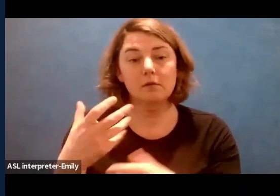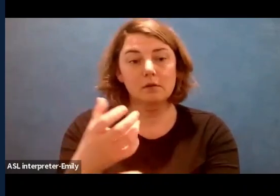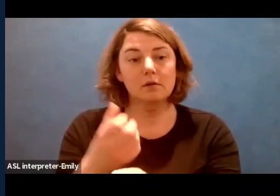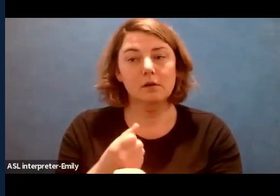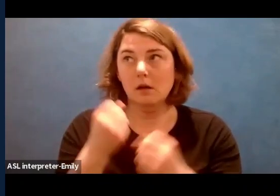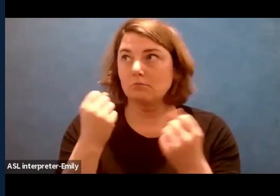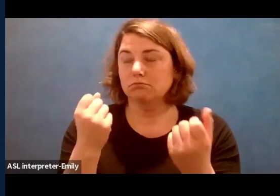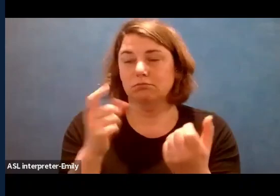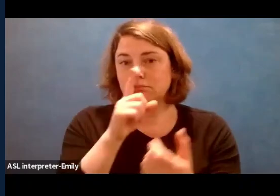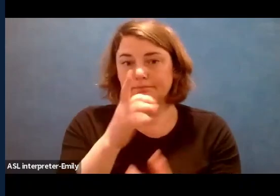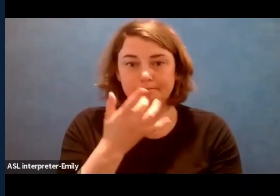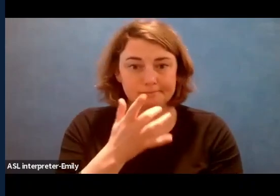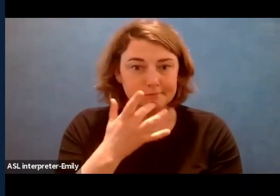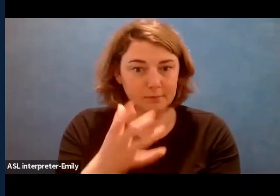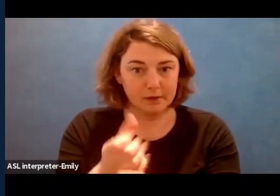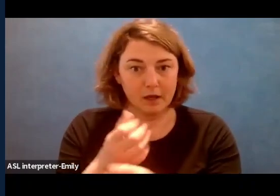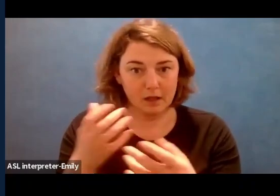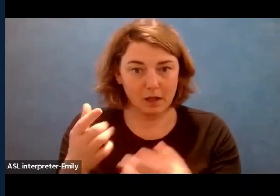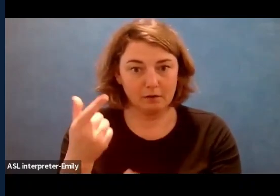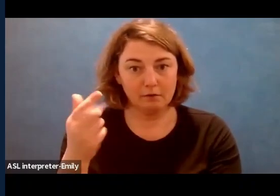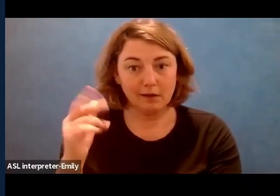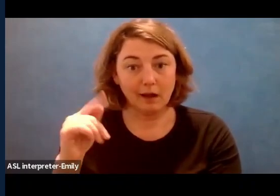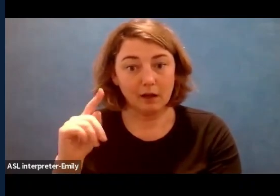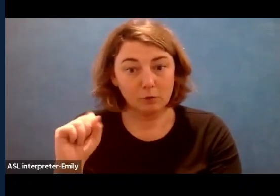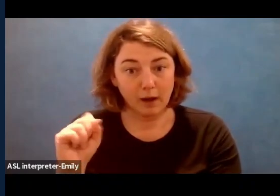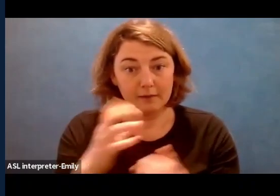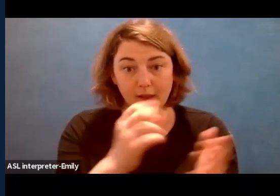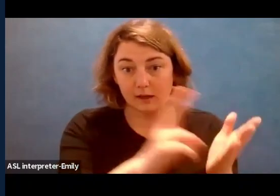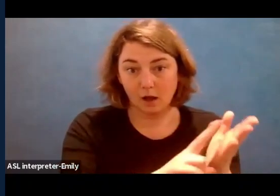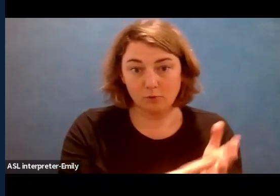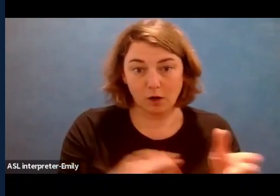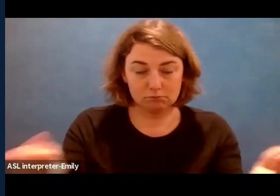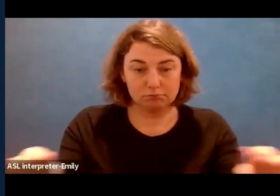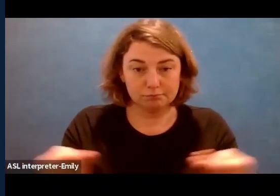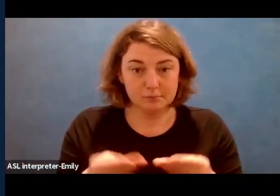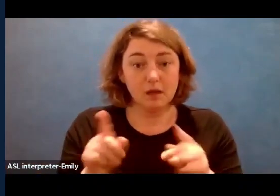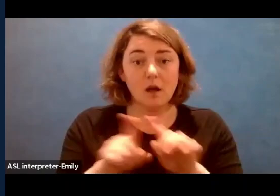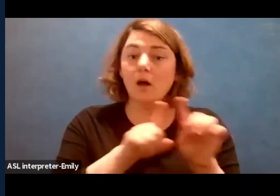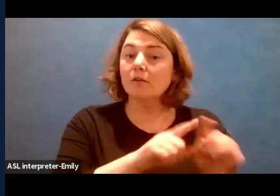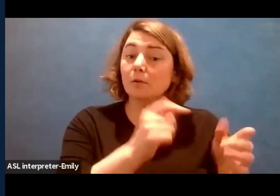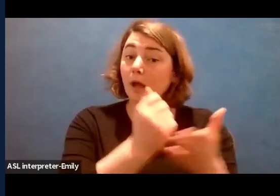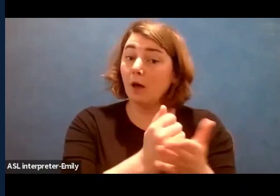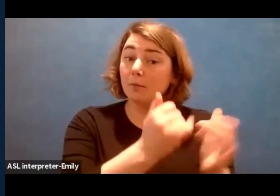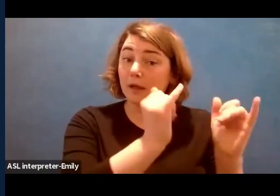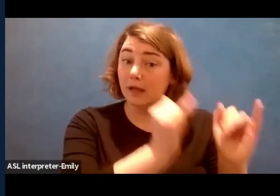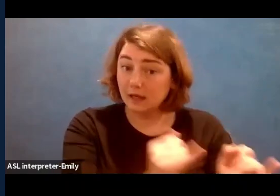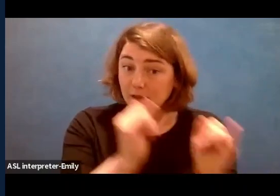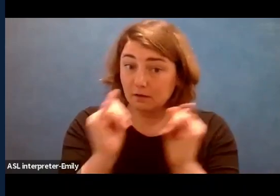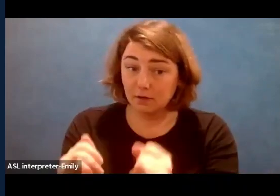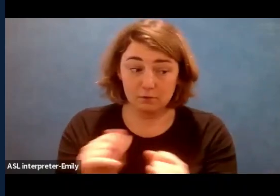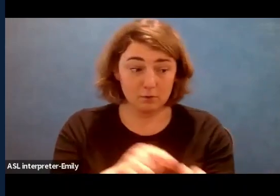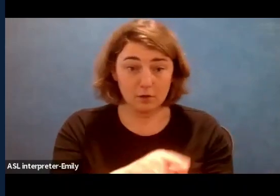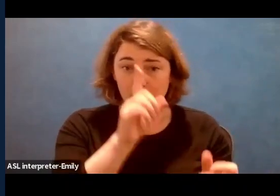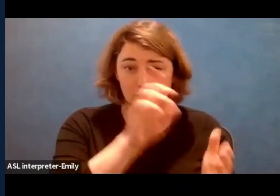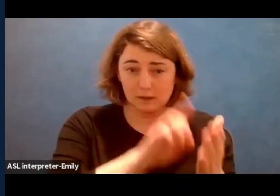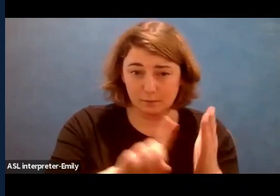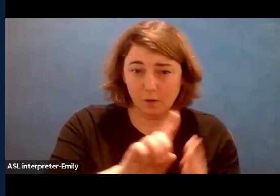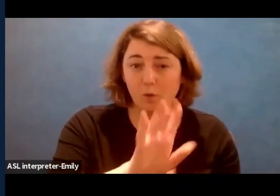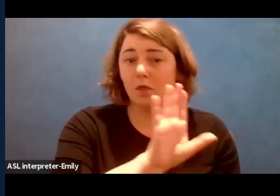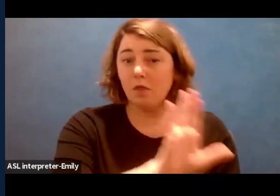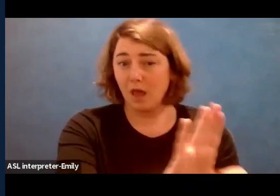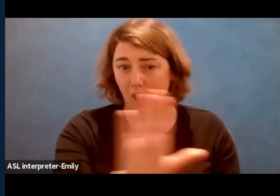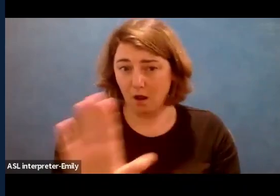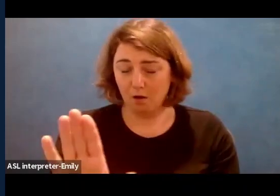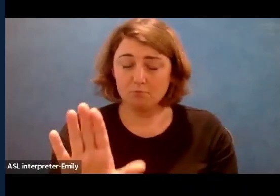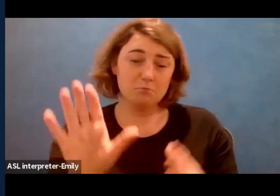We're privileged to get a lot of different grants and contracts. And then we also do help individuals explore individual grant